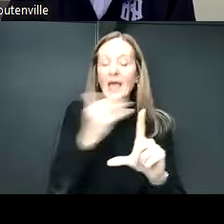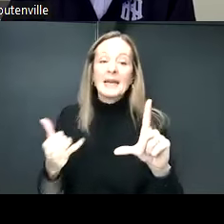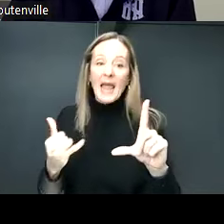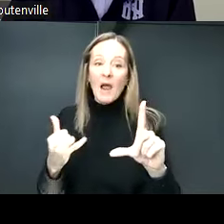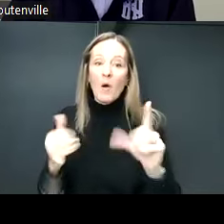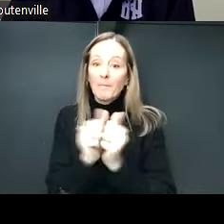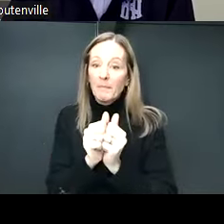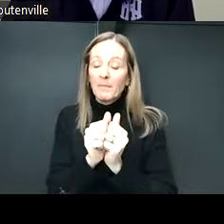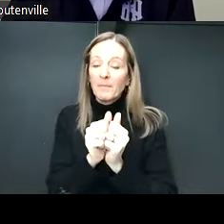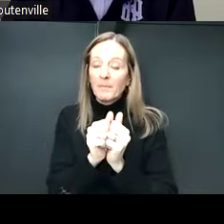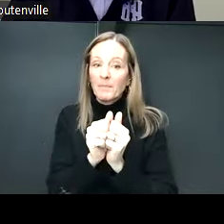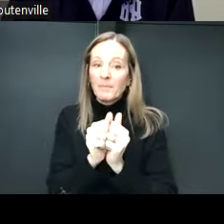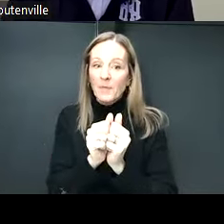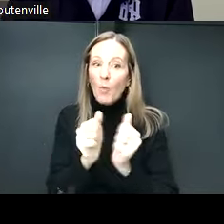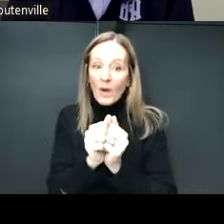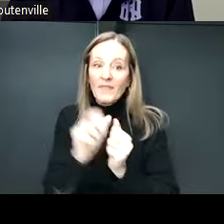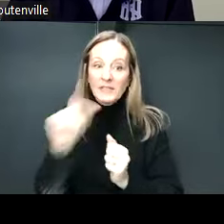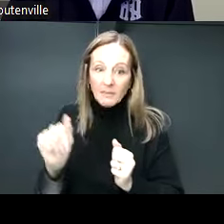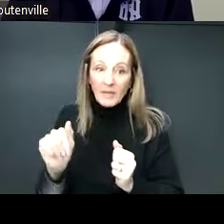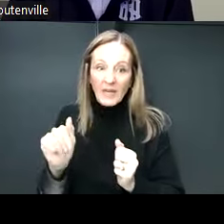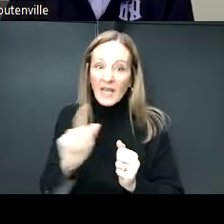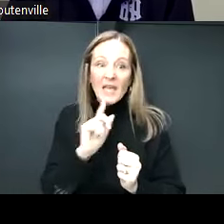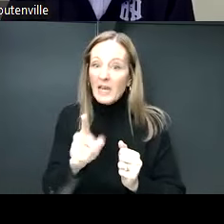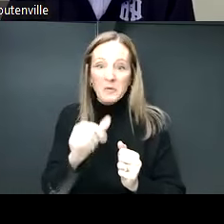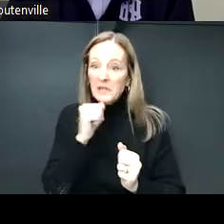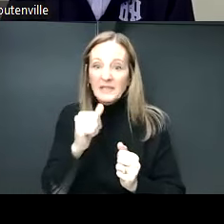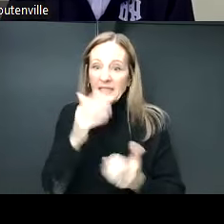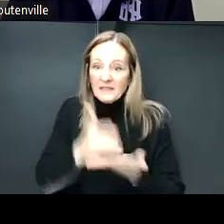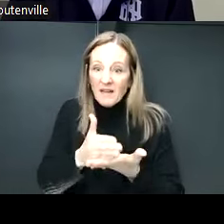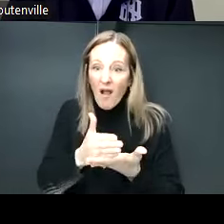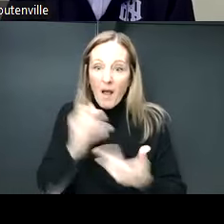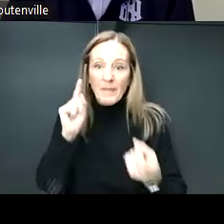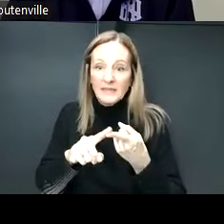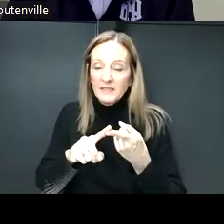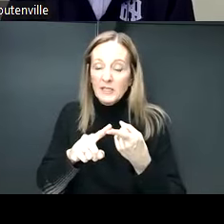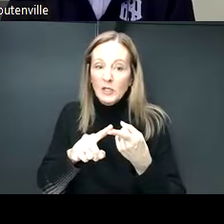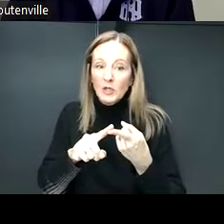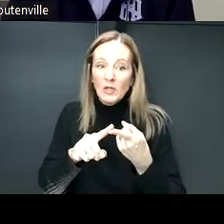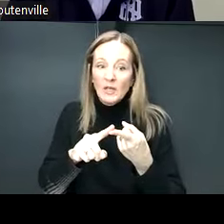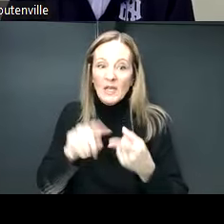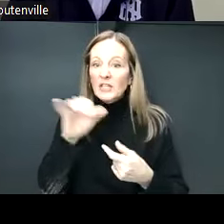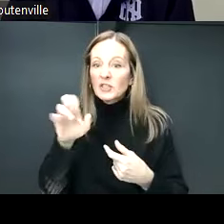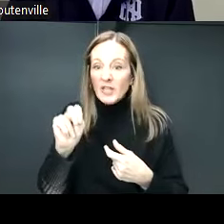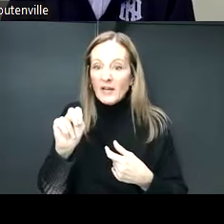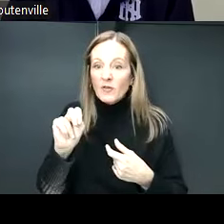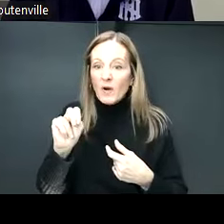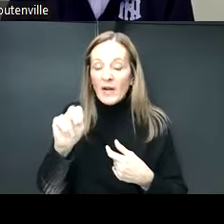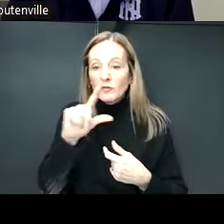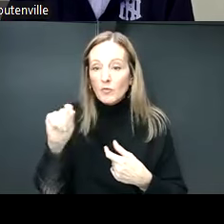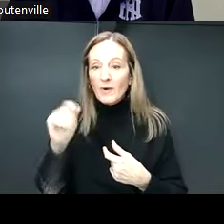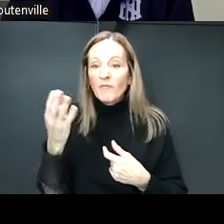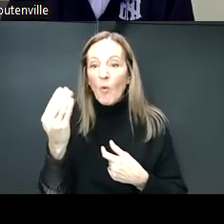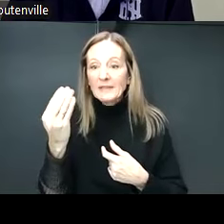the decline from the Great Recession really didn't stop until January of 2014, as opposed to January